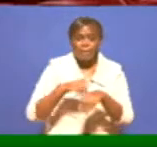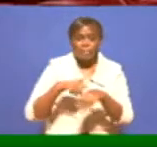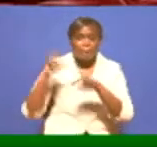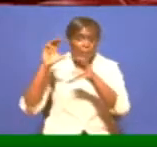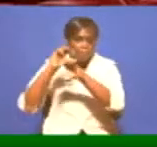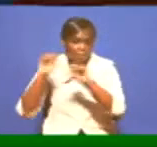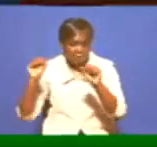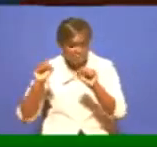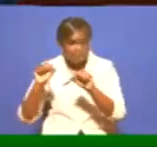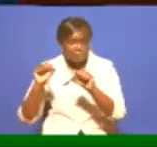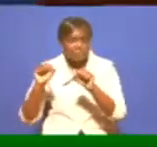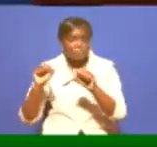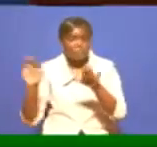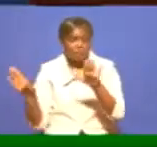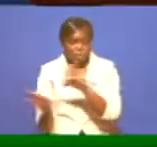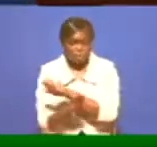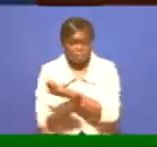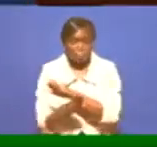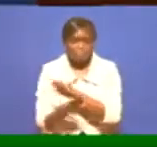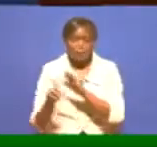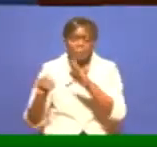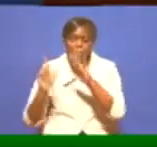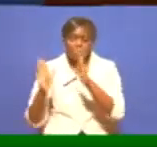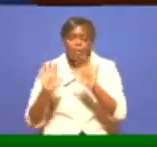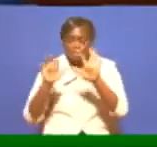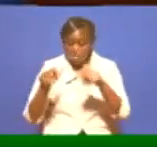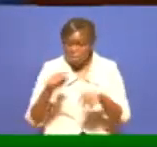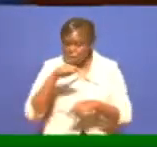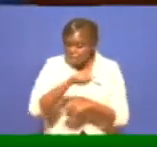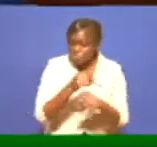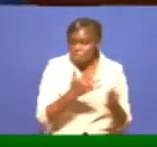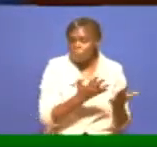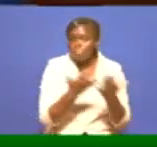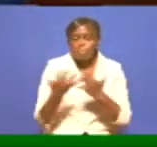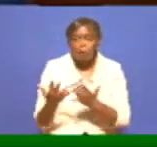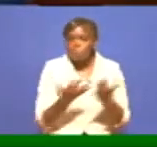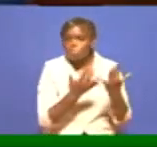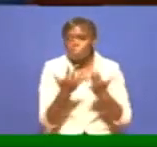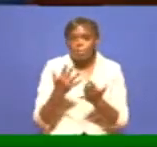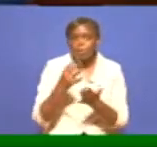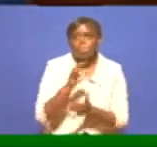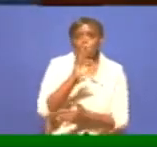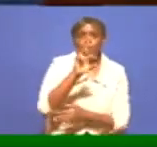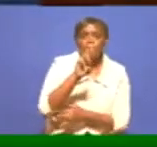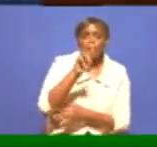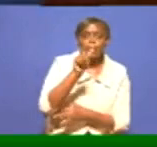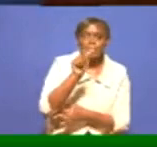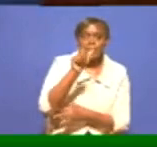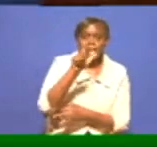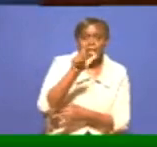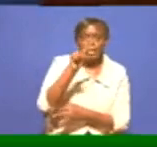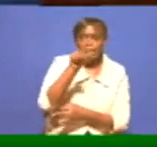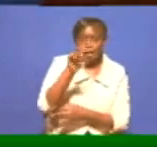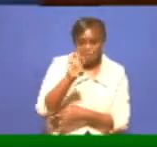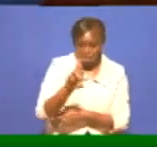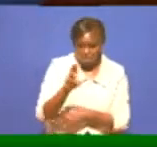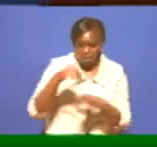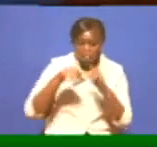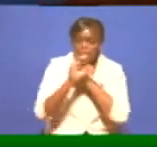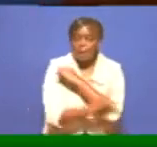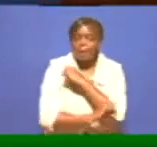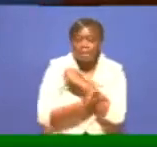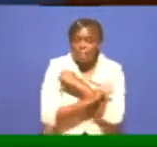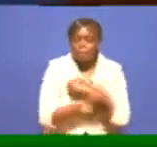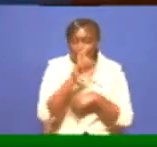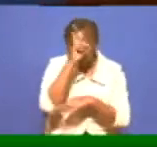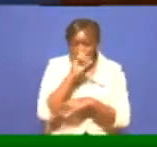of agriculture, and he himself imported fertilizer to this country. He must be more serious. He cannot